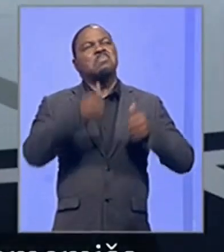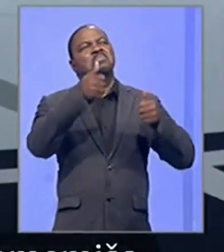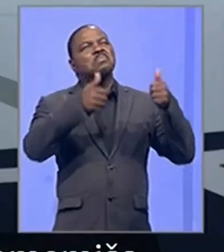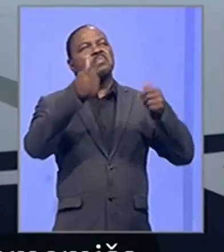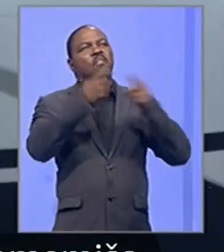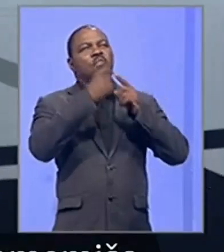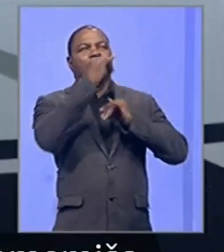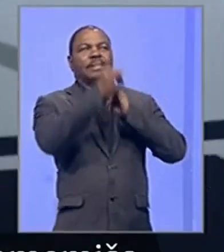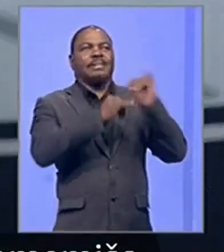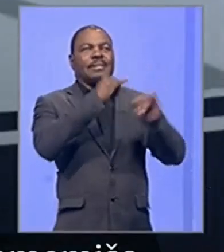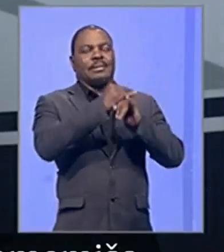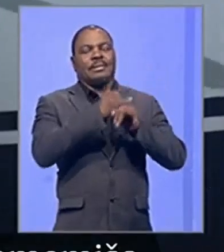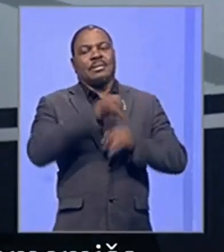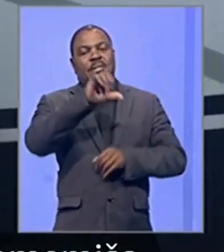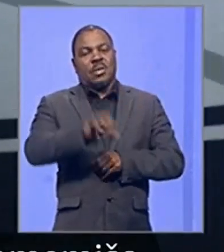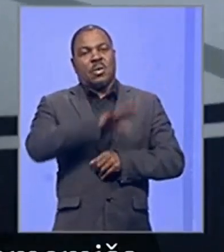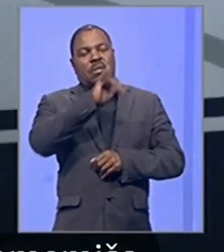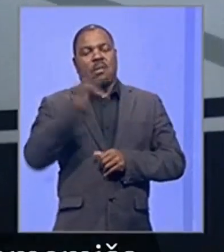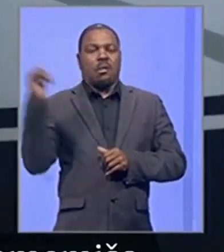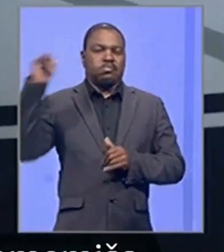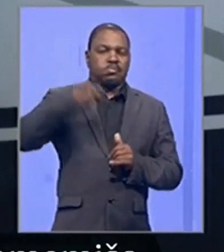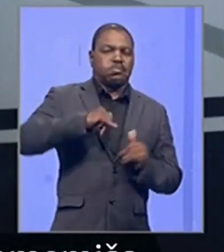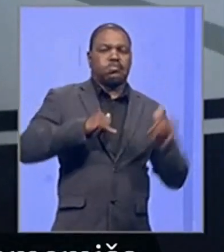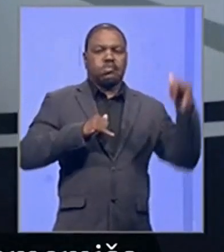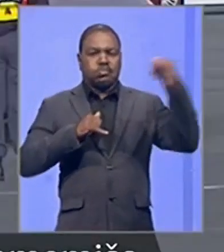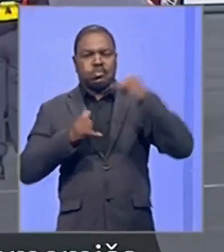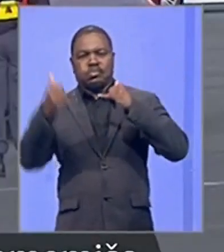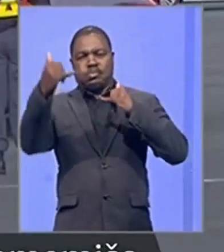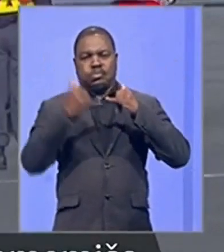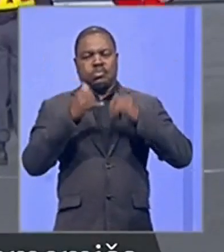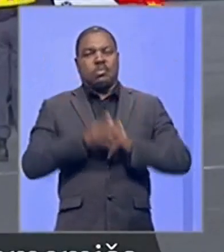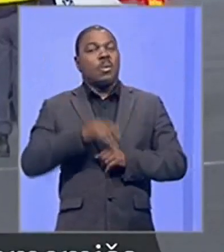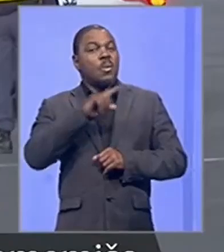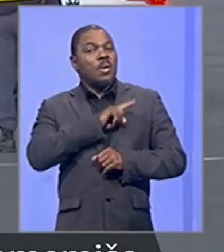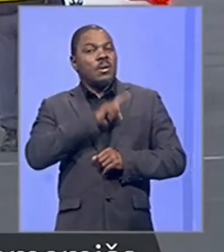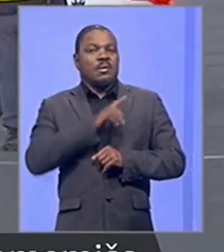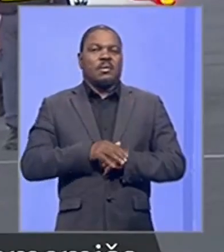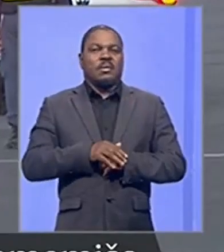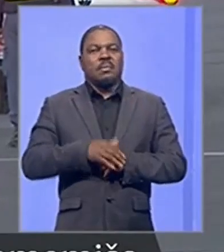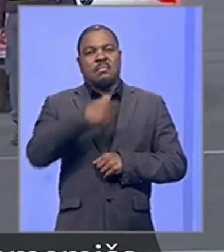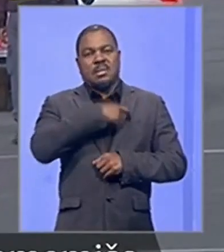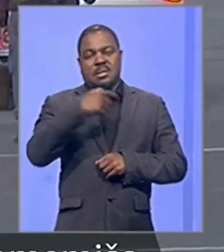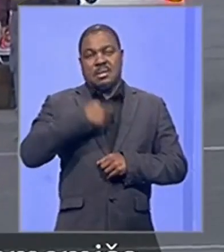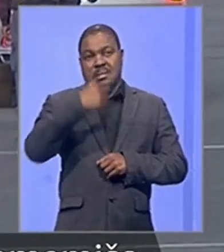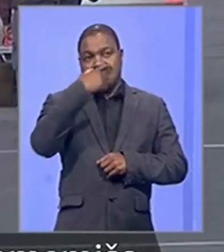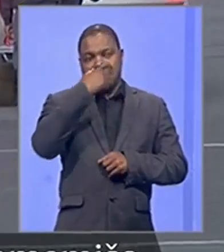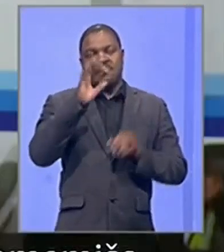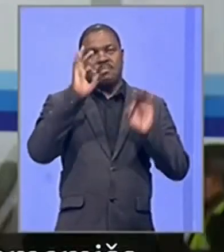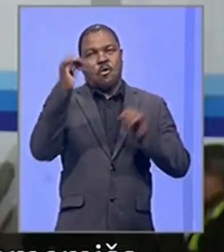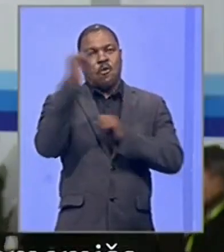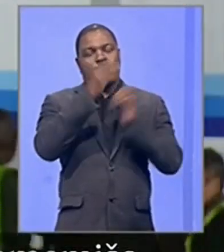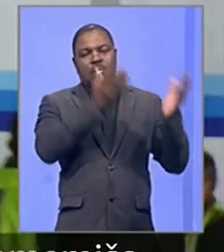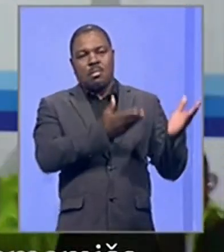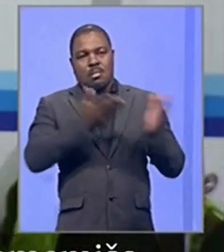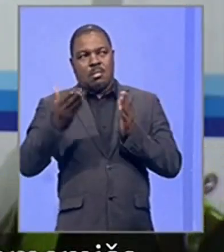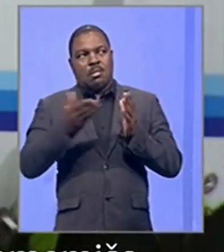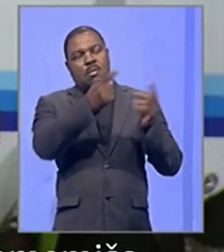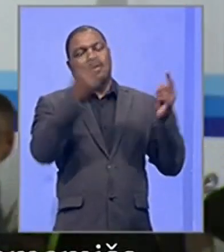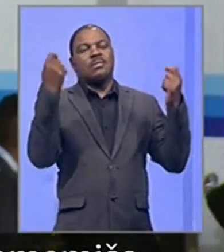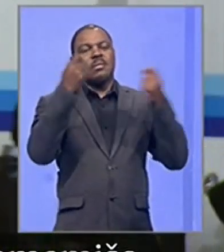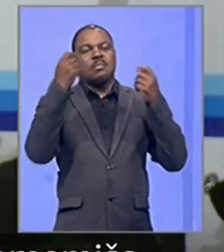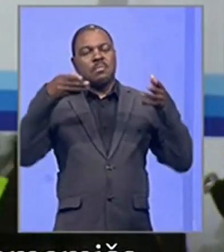Baetapele ba dinaga di šele ba gare ba goroga ka Afrika Borwa go ba karolo ya go hlomamišwa ga mopresidente Cyril